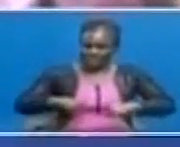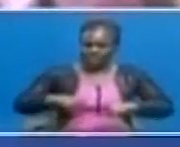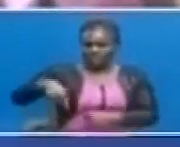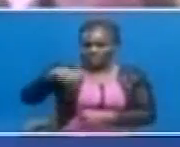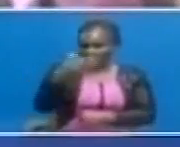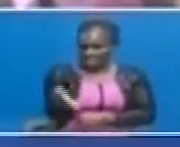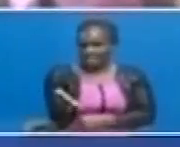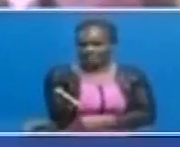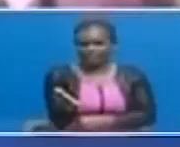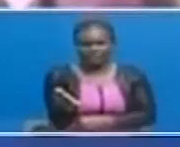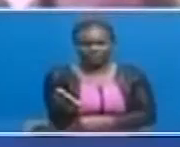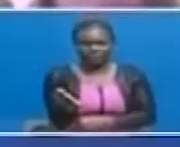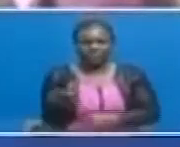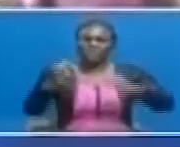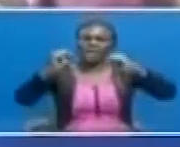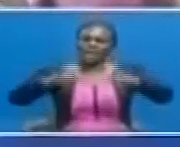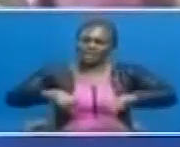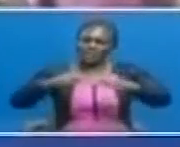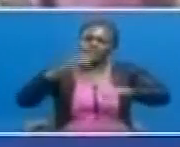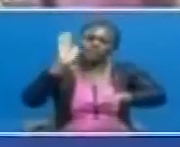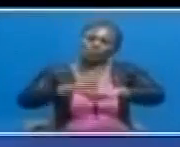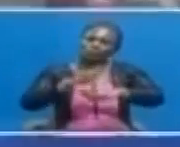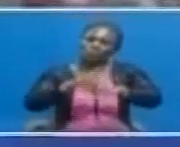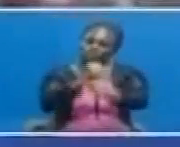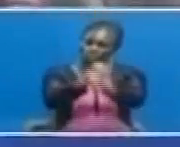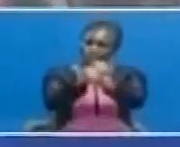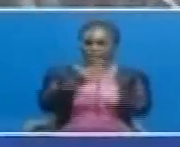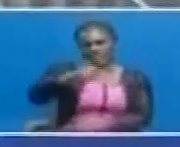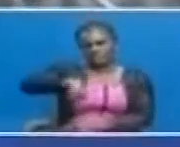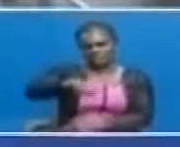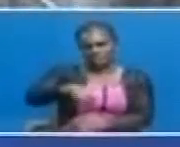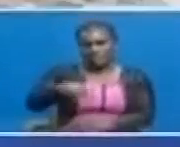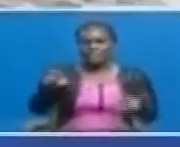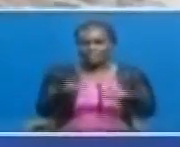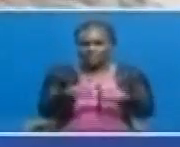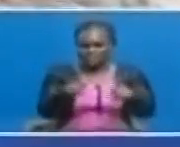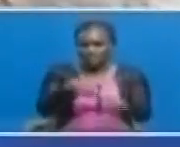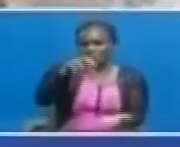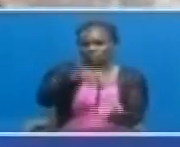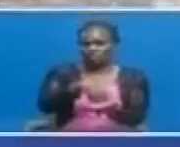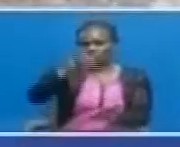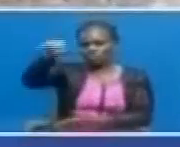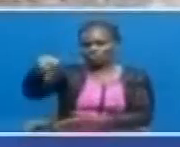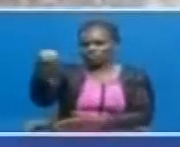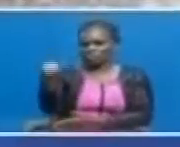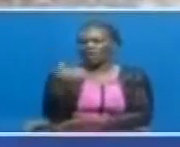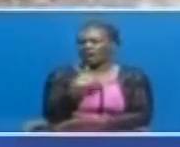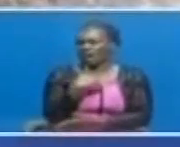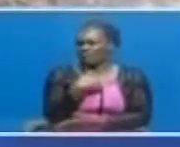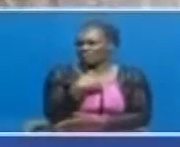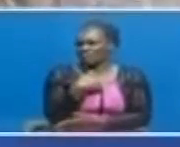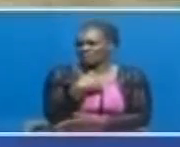nzuri ya kutetea sisi. Taking cognizance of the precarious situation Jubilee finds itself in, the administration is on a firefighting